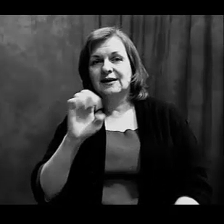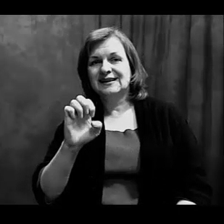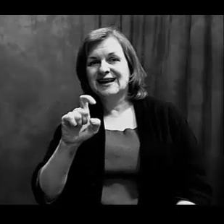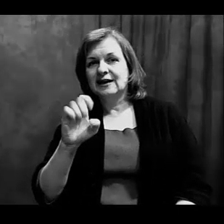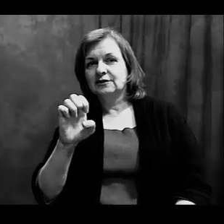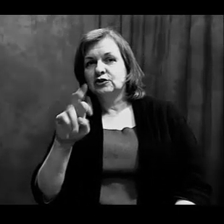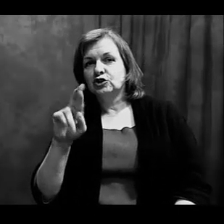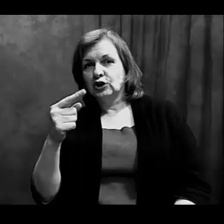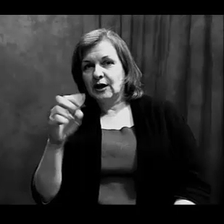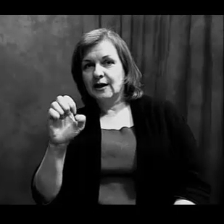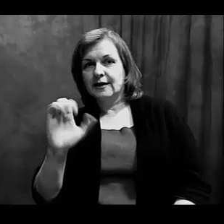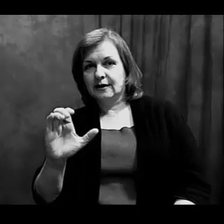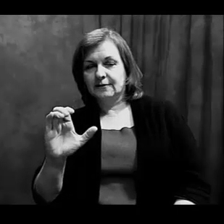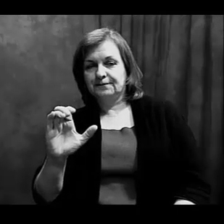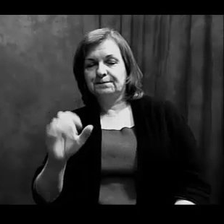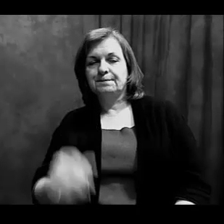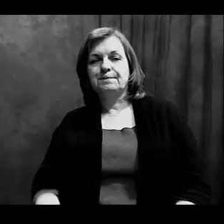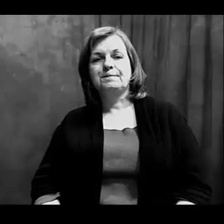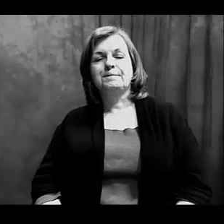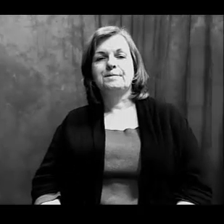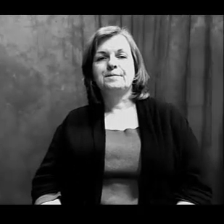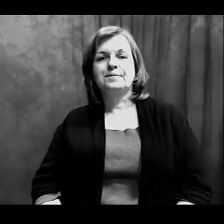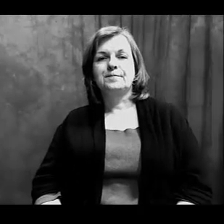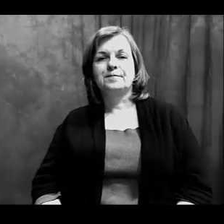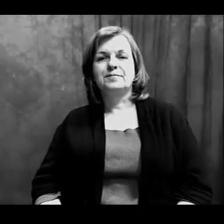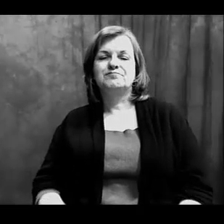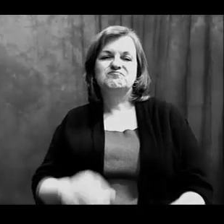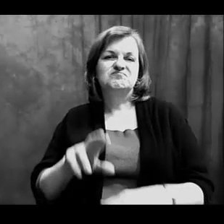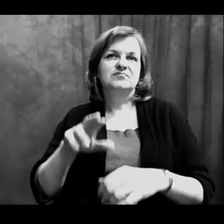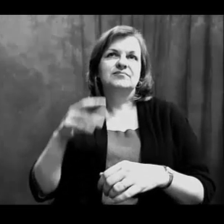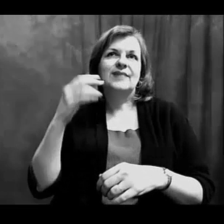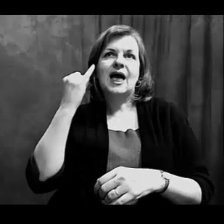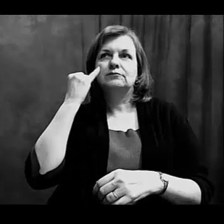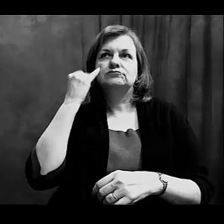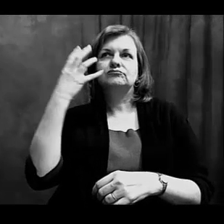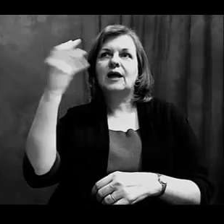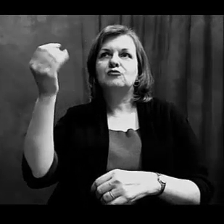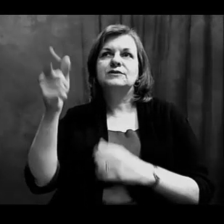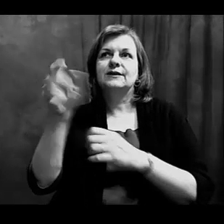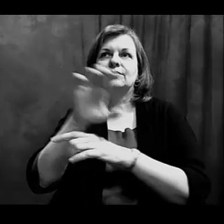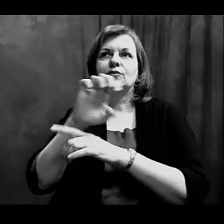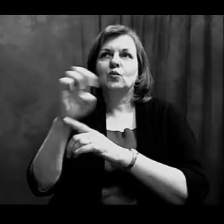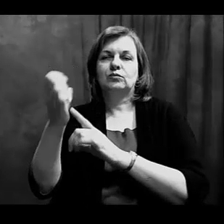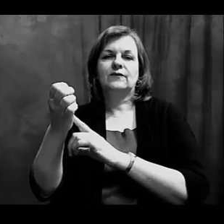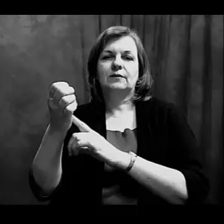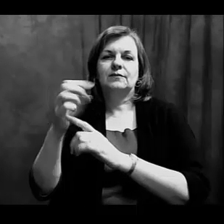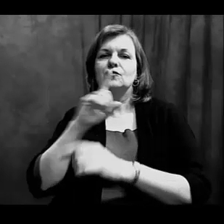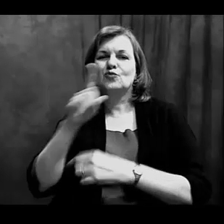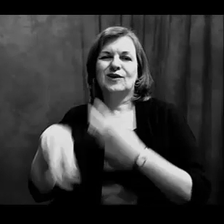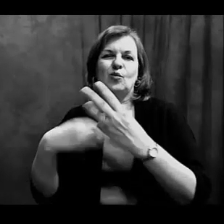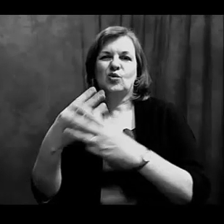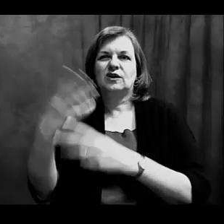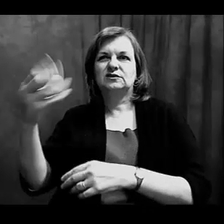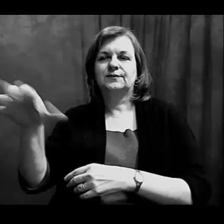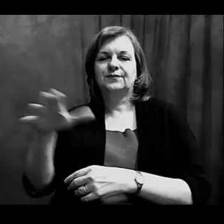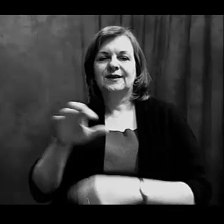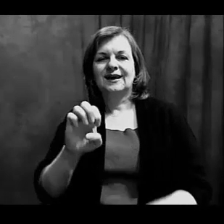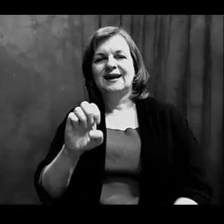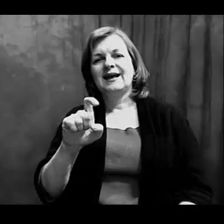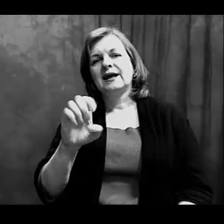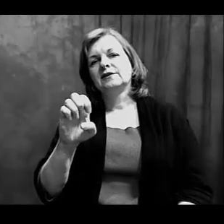actually involve exergonic reactions. In a normal kind of environment, out in the real